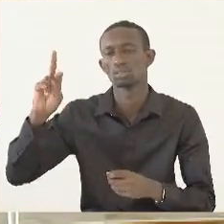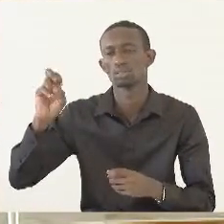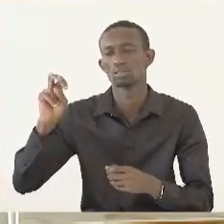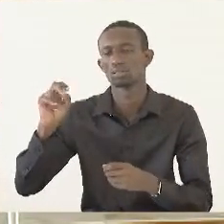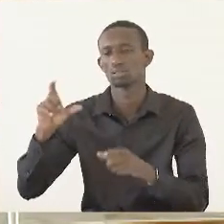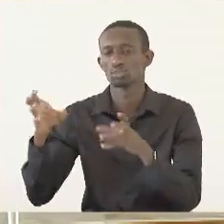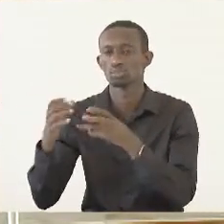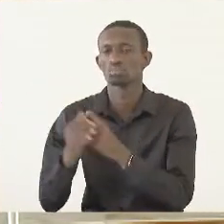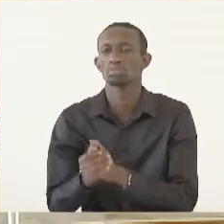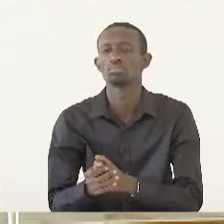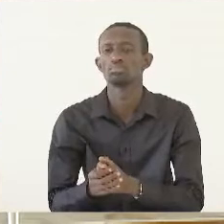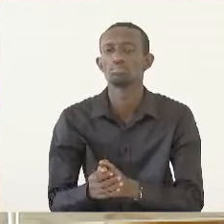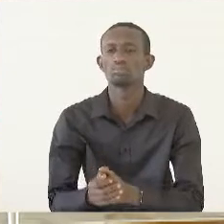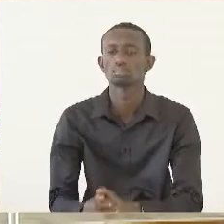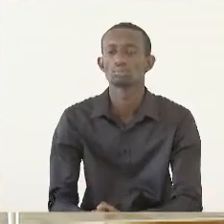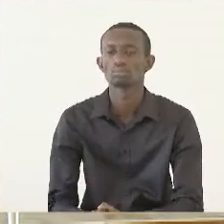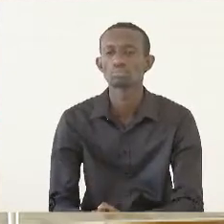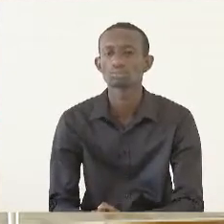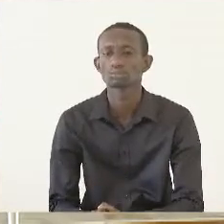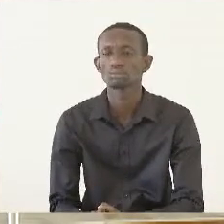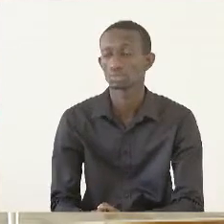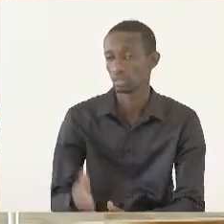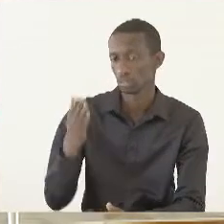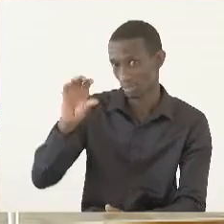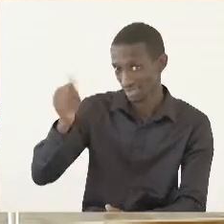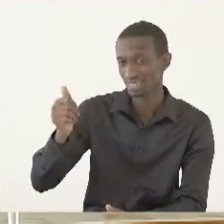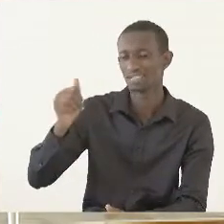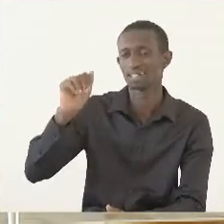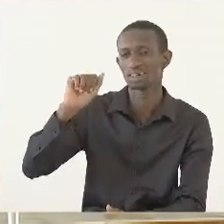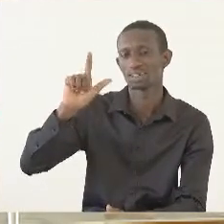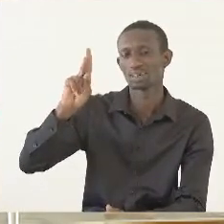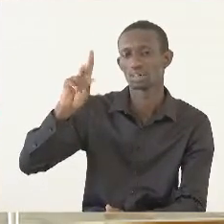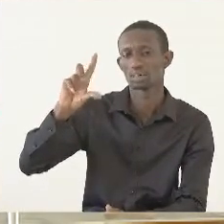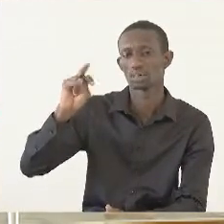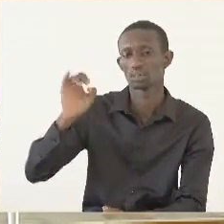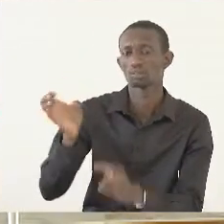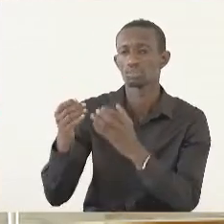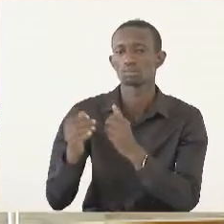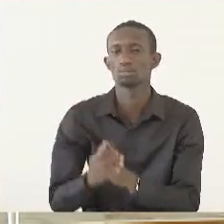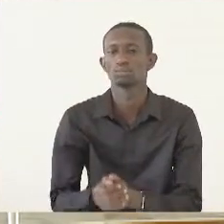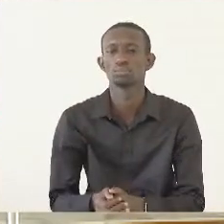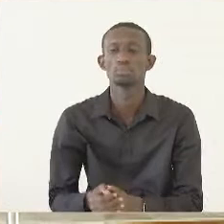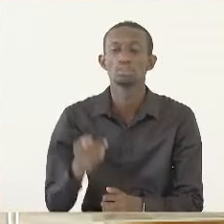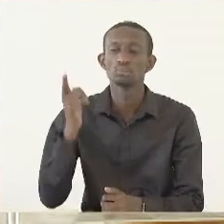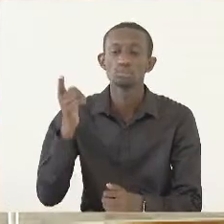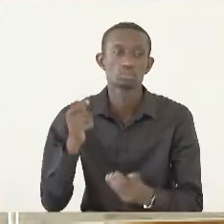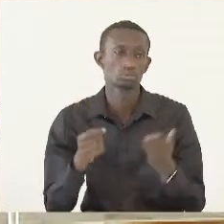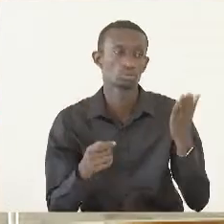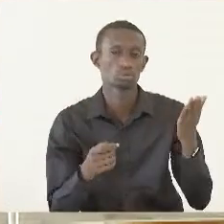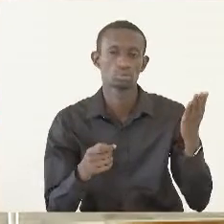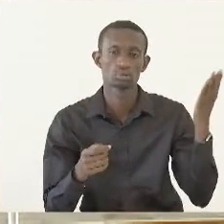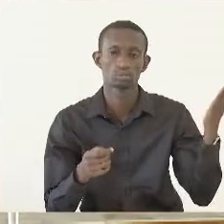isopropyl. This is another alkyl group, and this. this one, and this